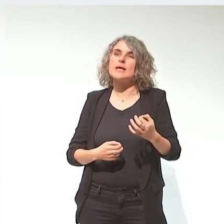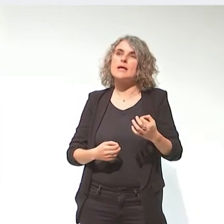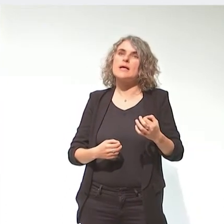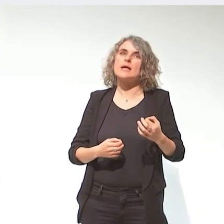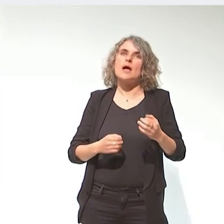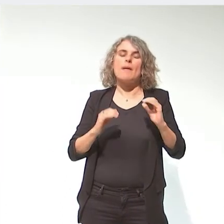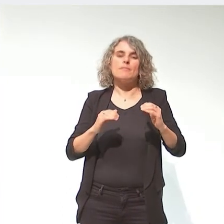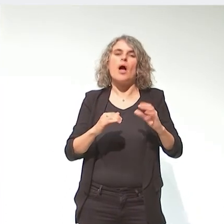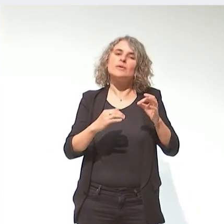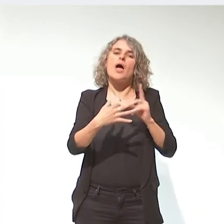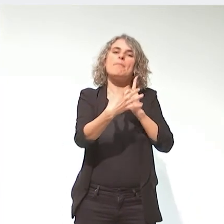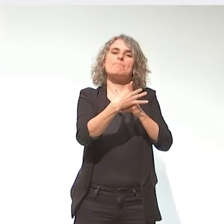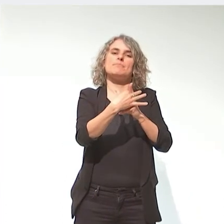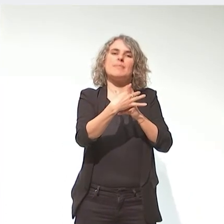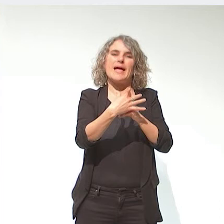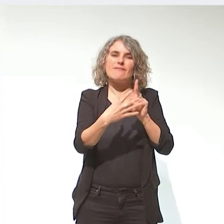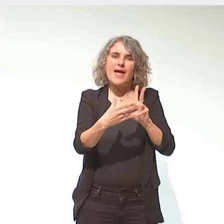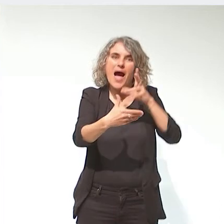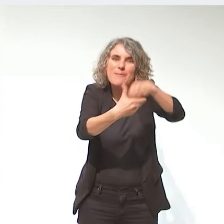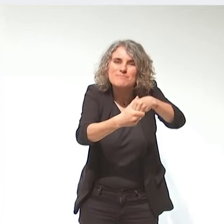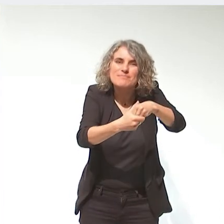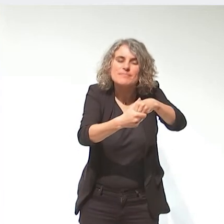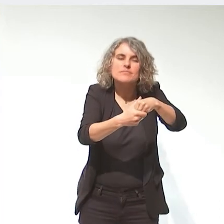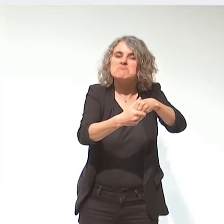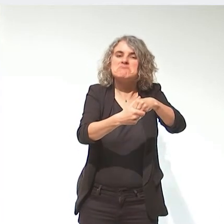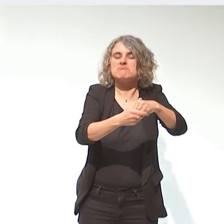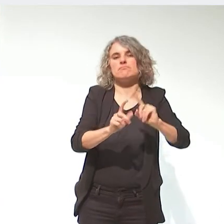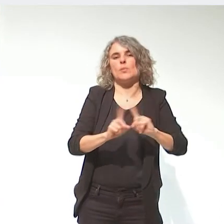schools they were